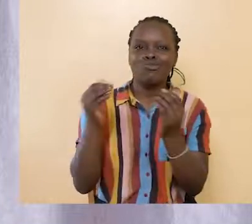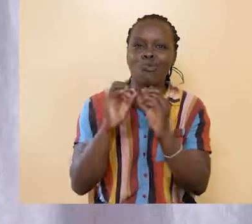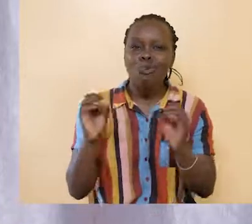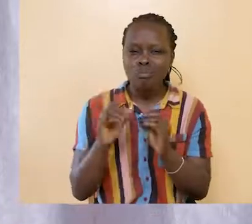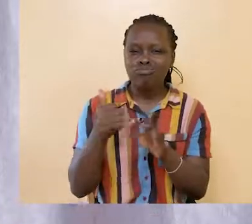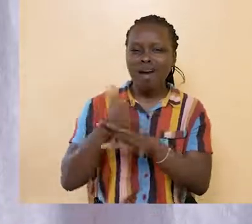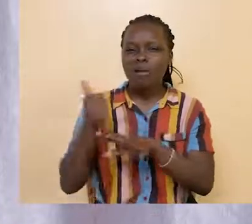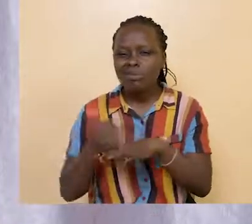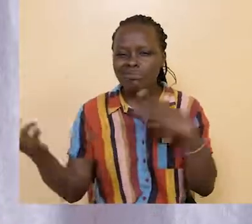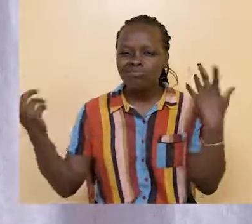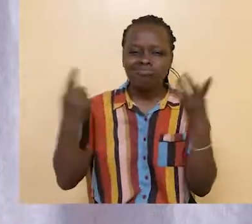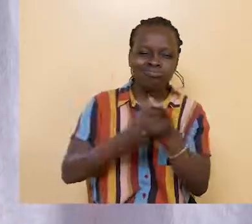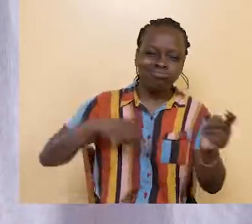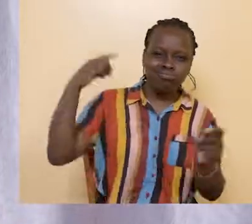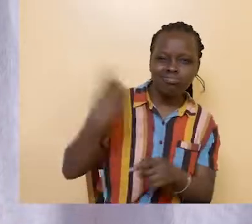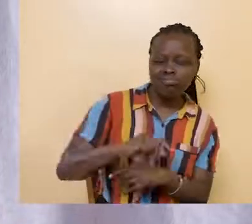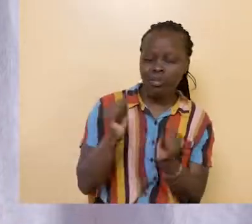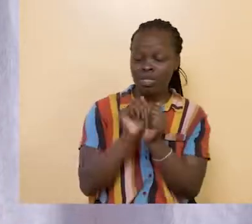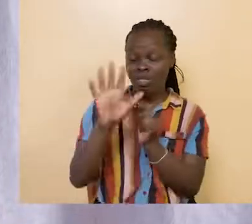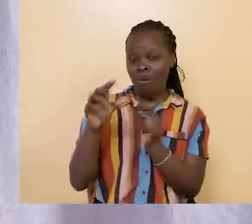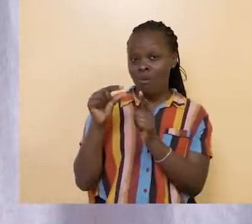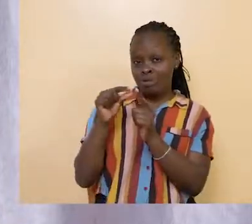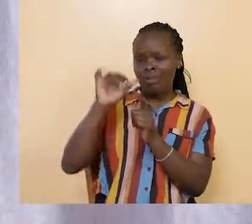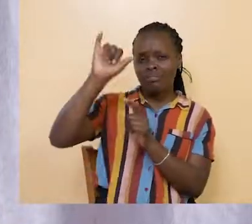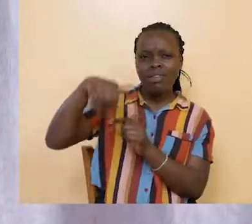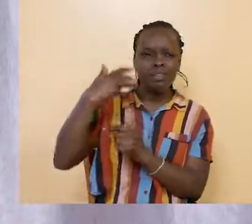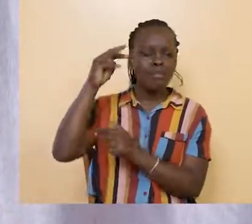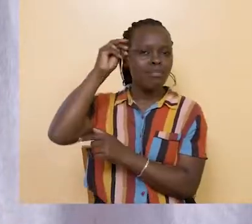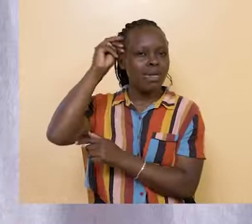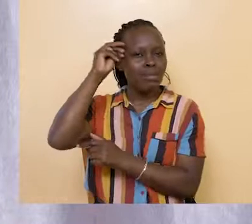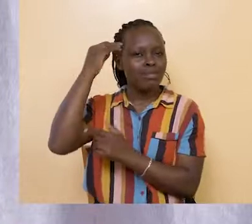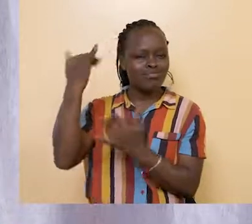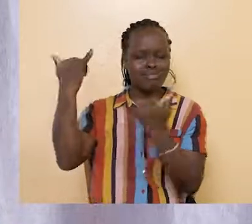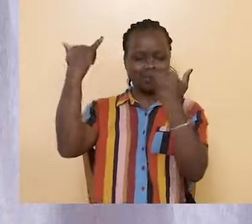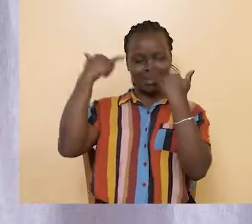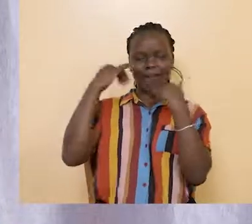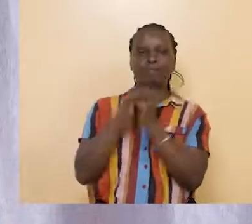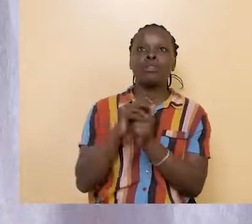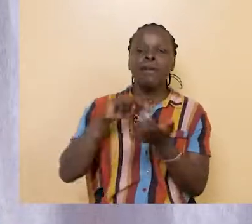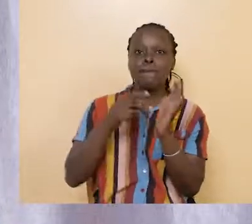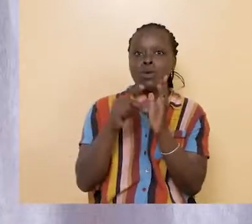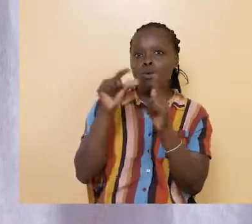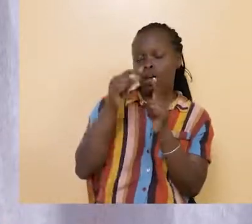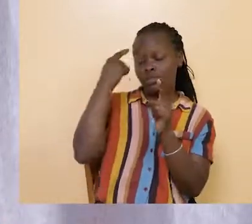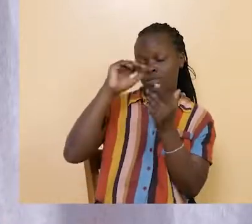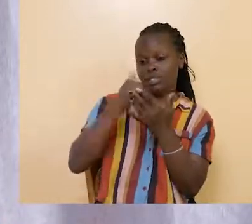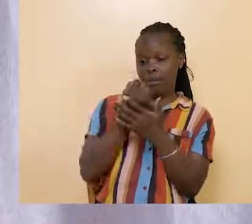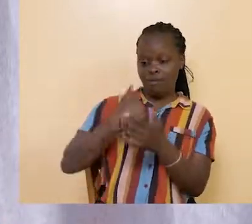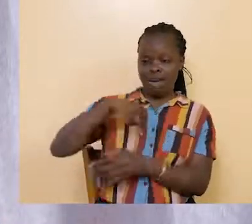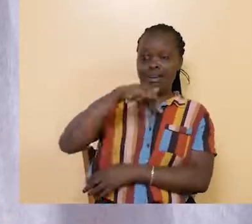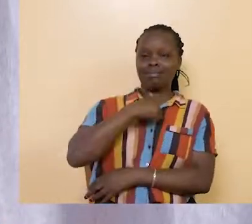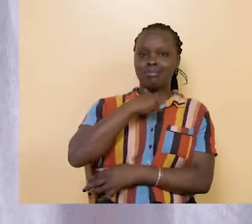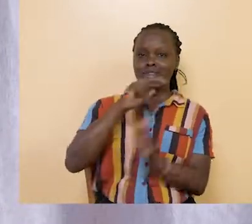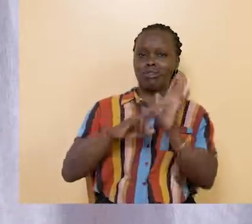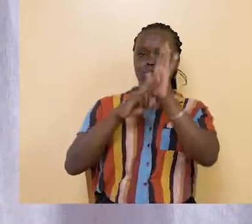and neglectful with his words, that's a memory that's painful. And so words, for some of us, don't necessarily